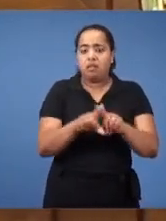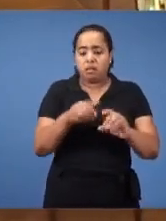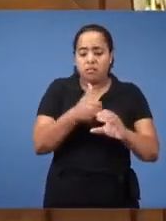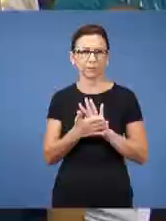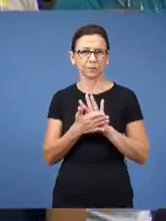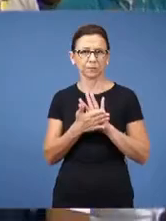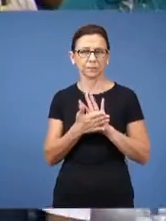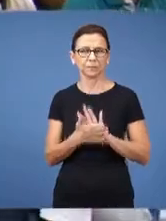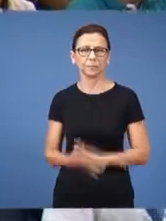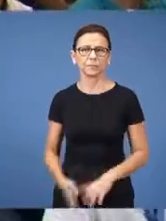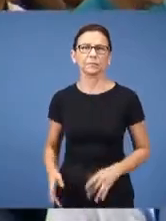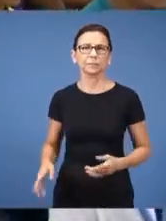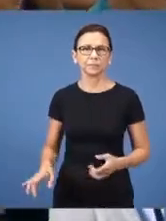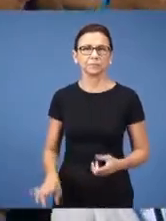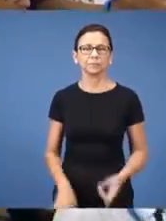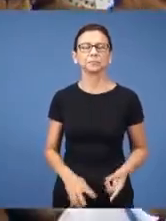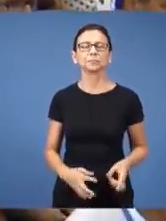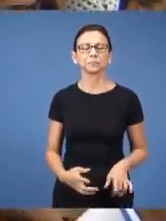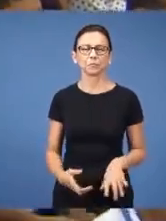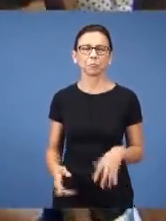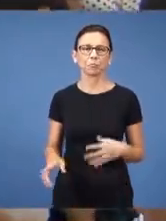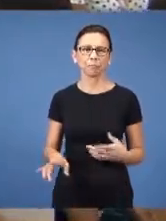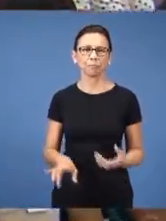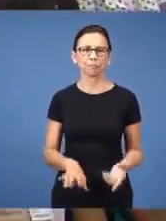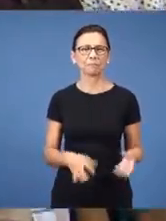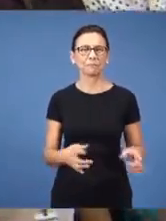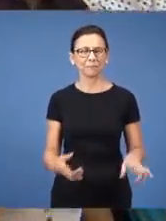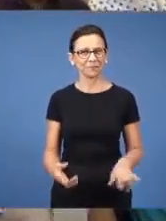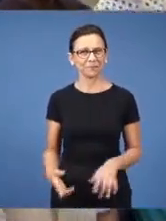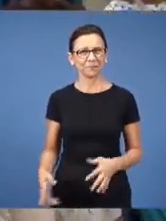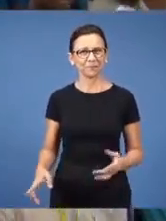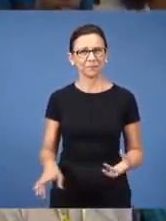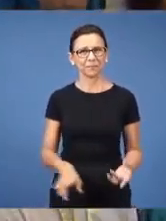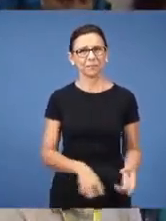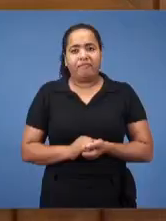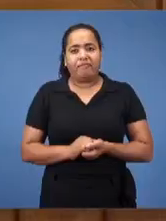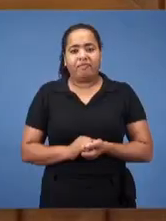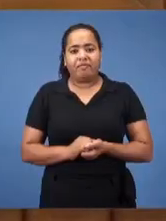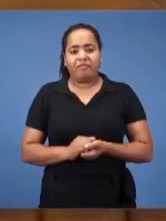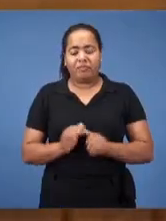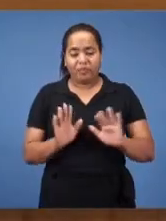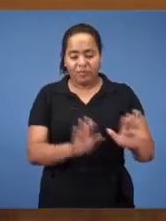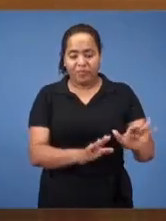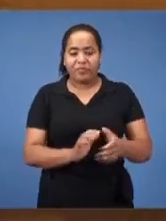Jesus. So Christianity, everybody's Christian, that's all right. So very well.